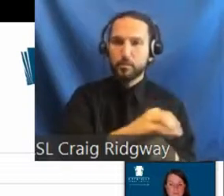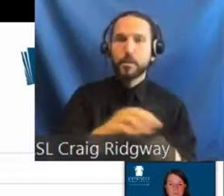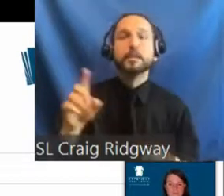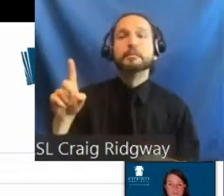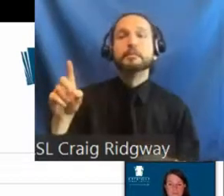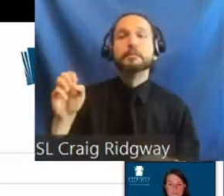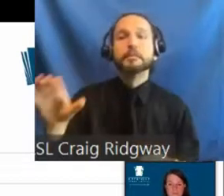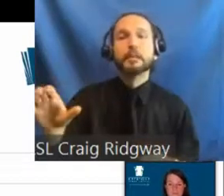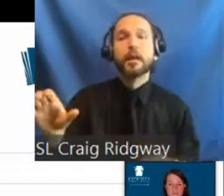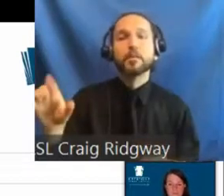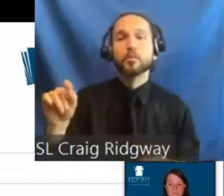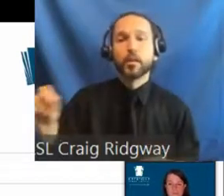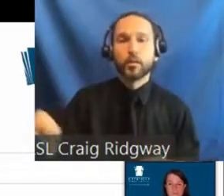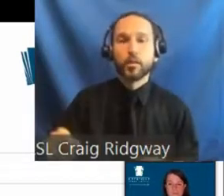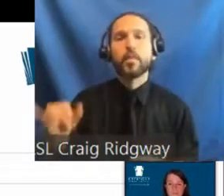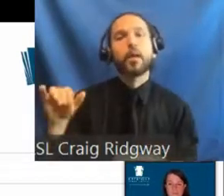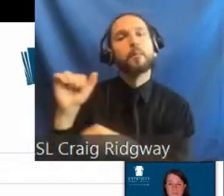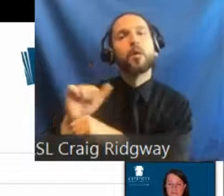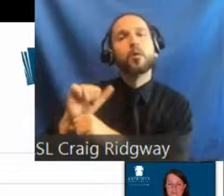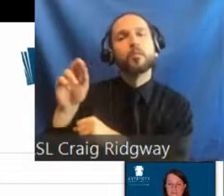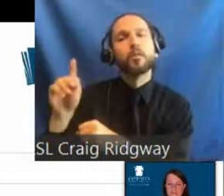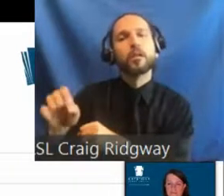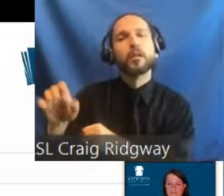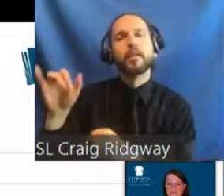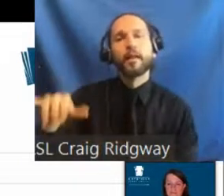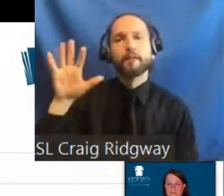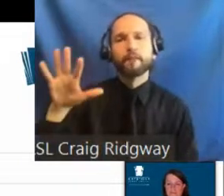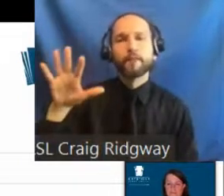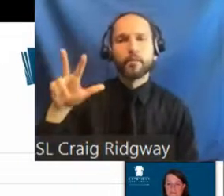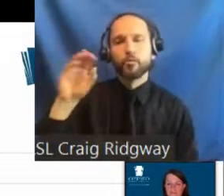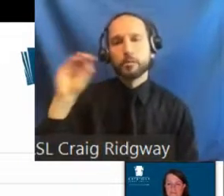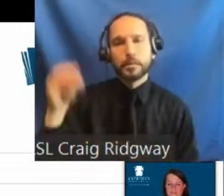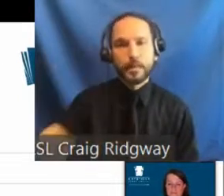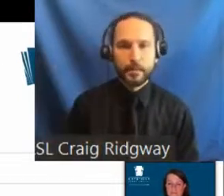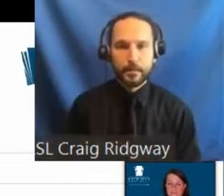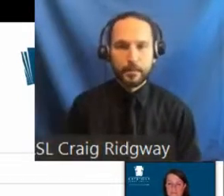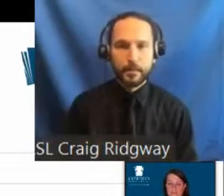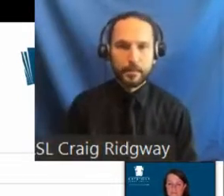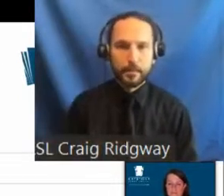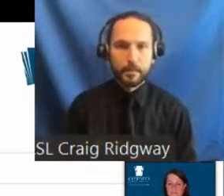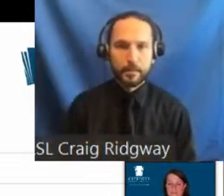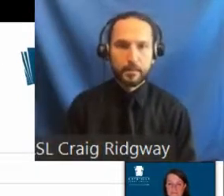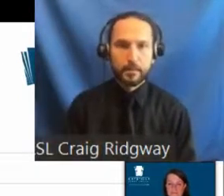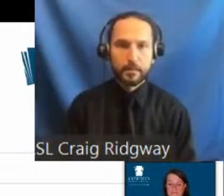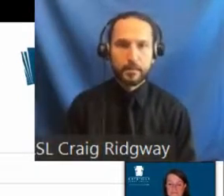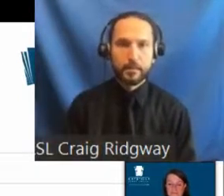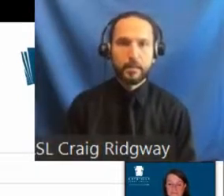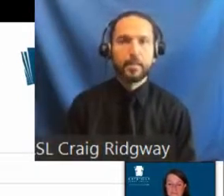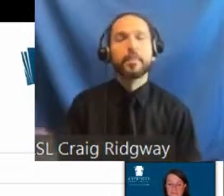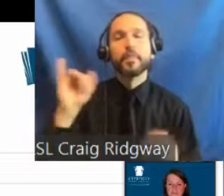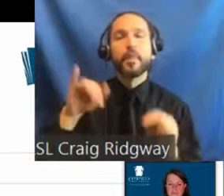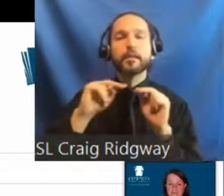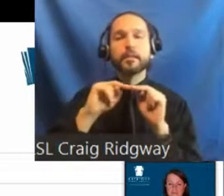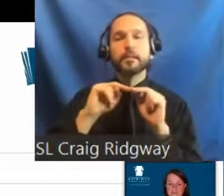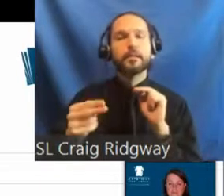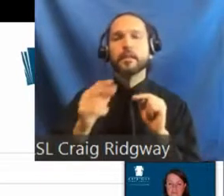December 2020, the employment rate was 53%. While this decrease was not